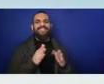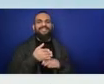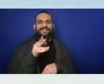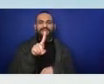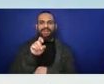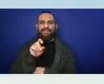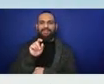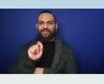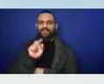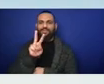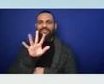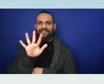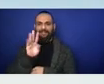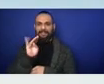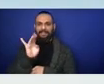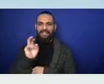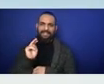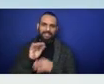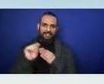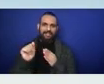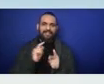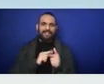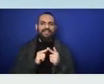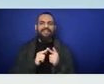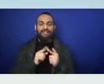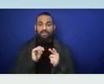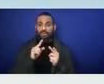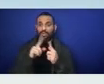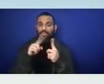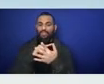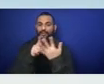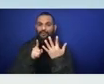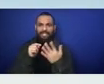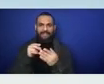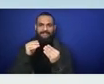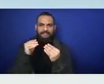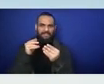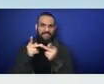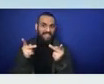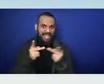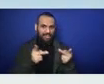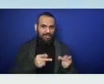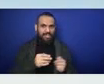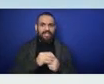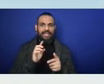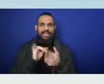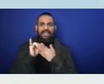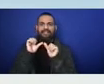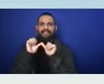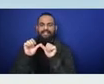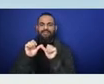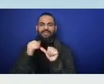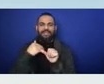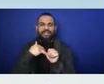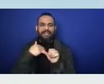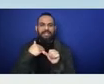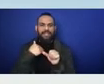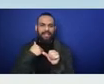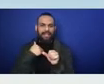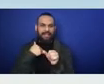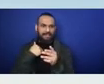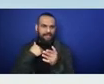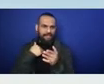areas that need particular attention, and this bill does address that. The Shuttered Venues Operating Grant, as I mentioned, is a $1.25